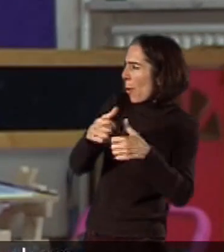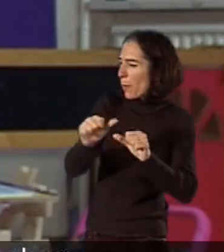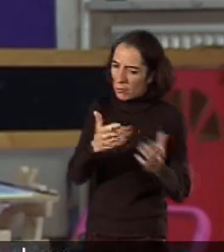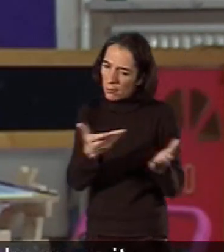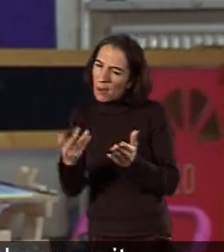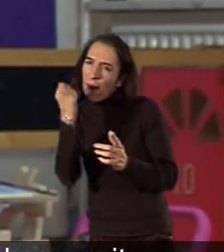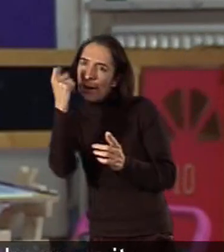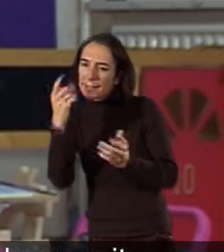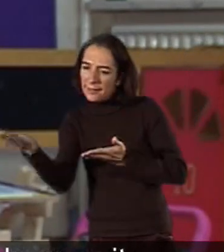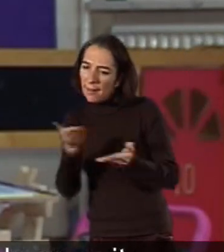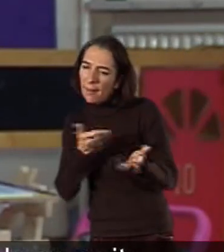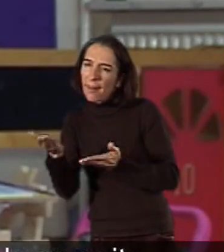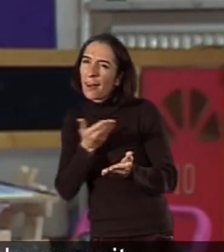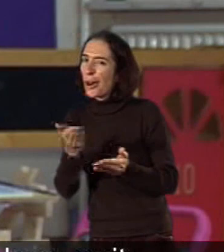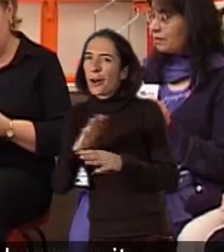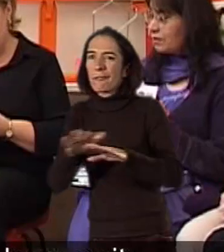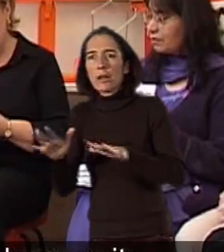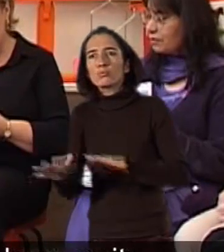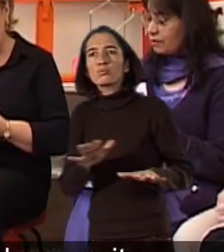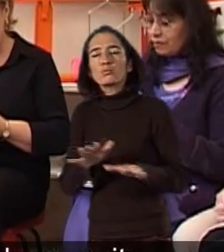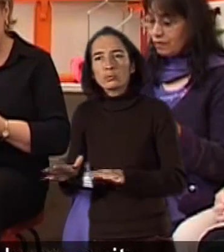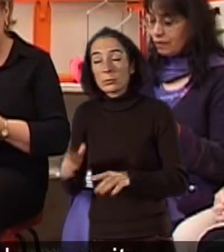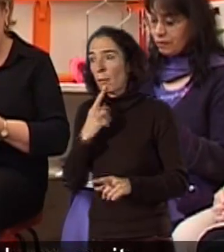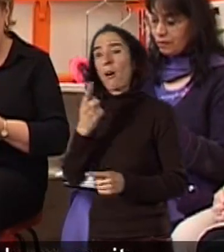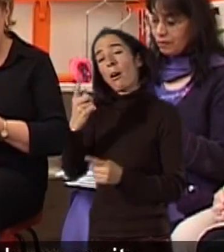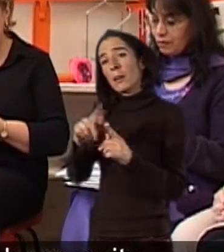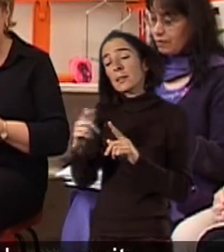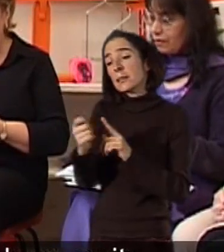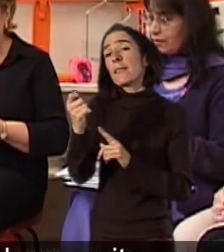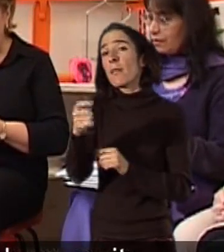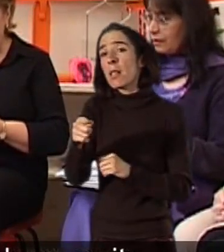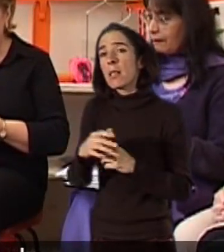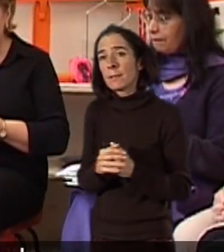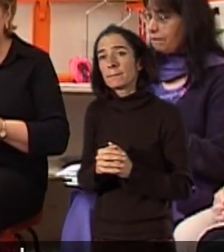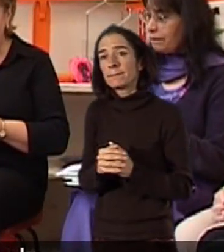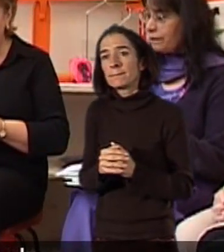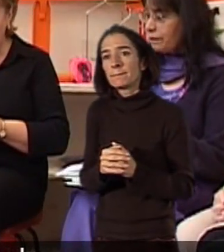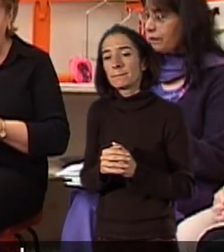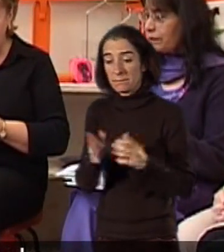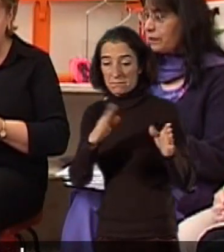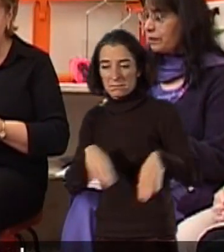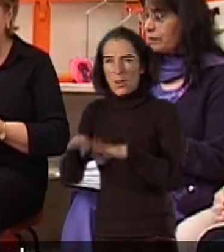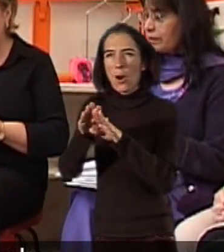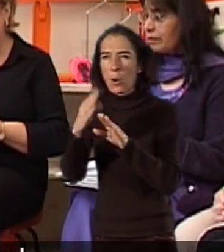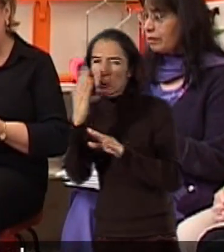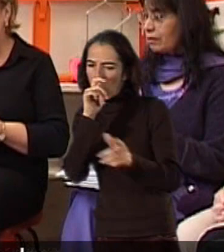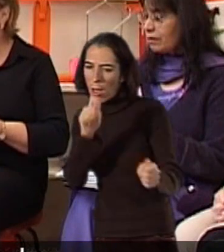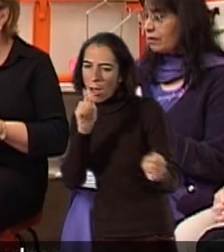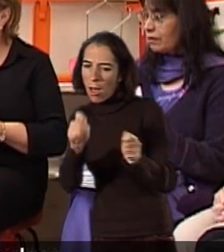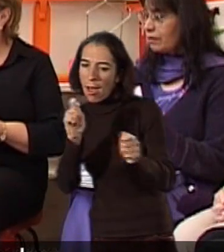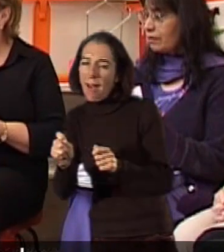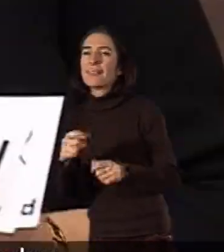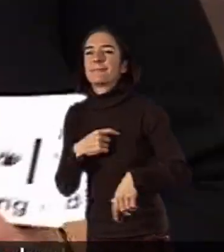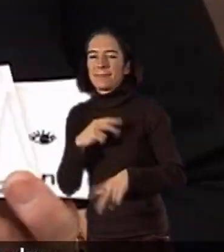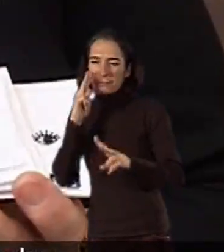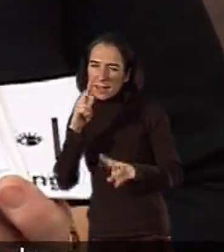and ideas in a very, very low-key way. That's been quite successful. A whole school adjustment at Billesley has been to make